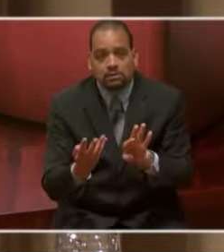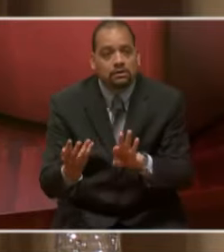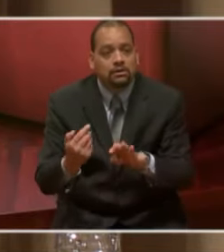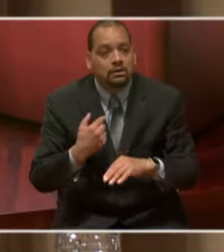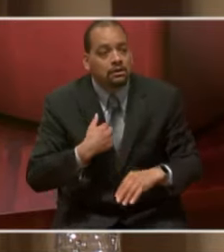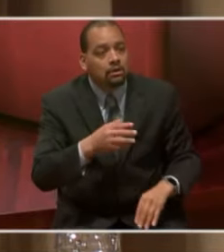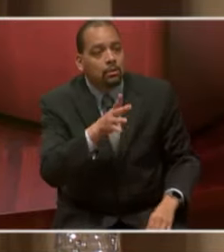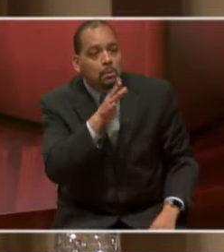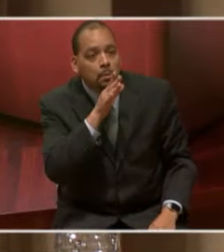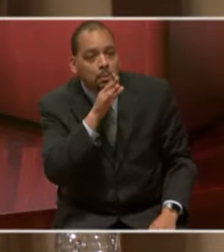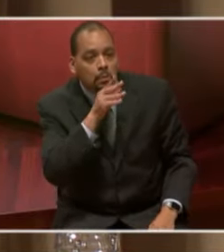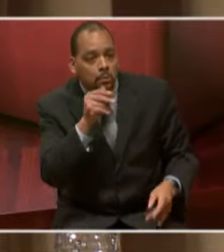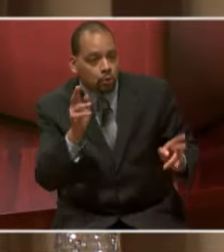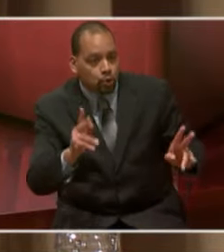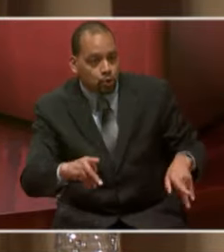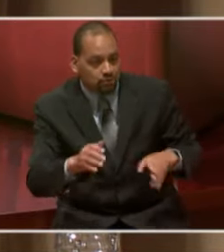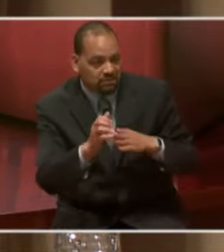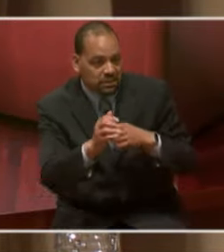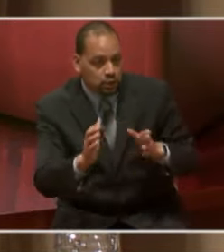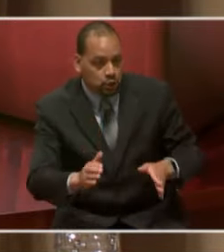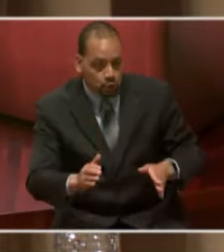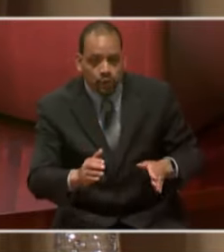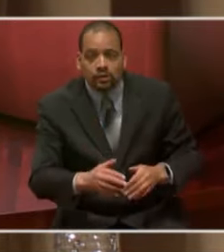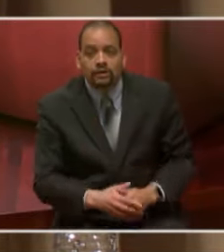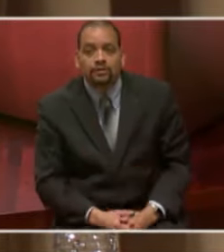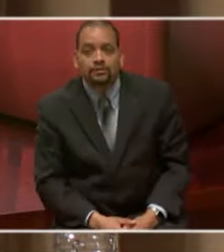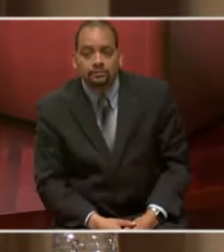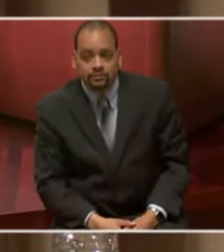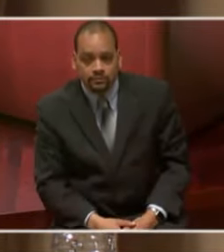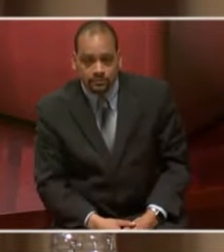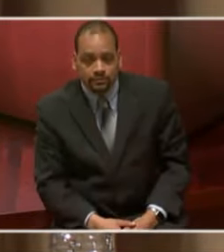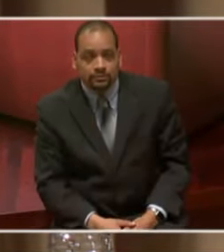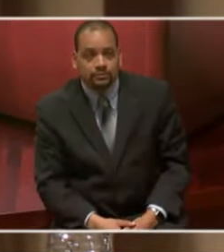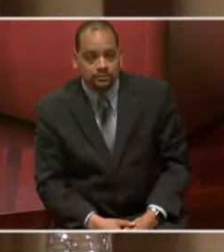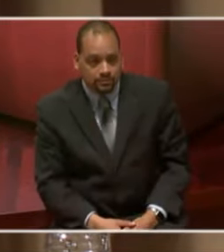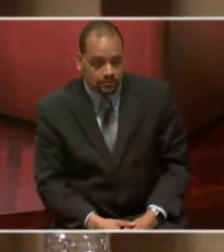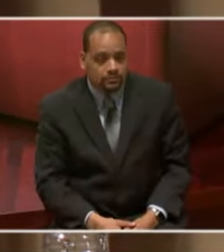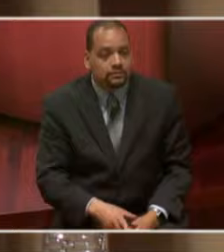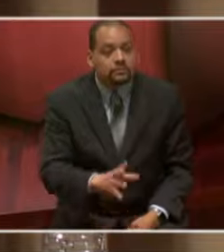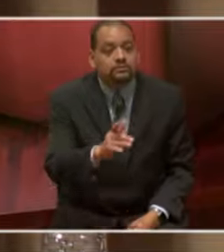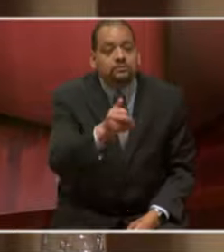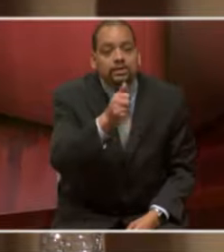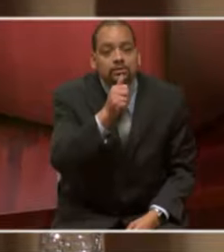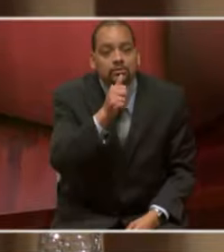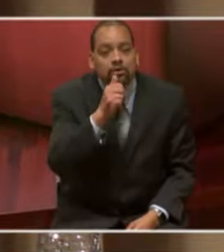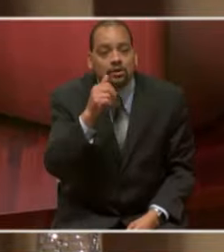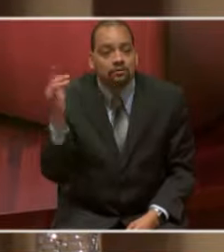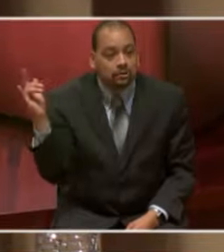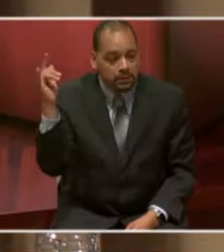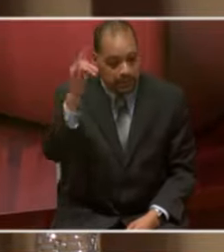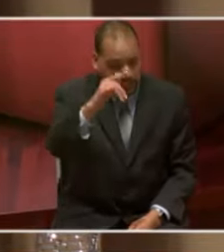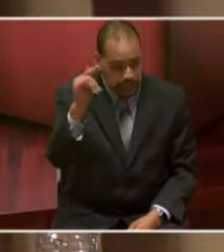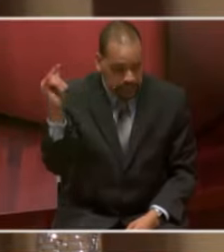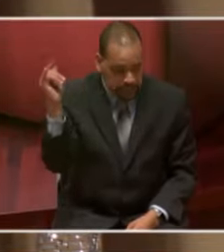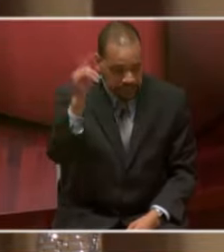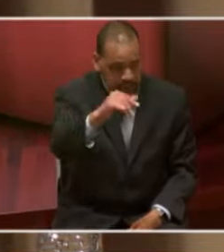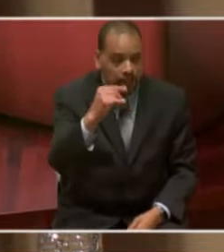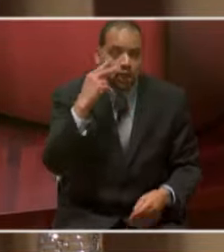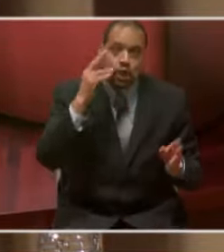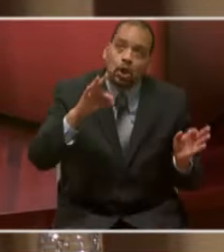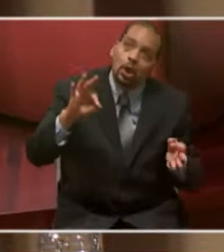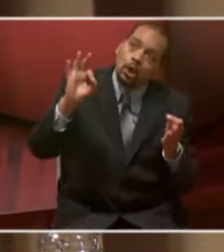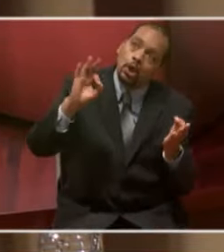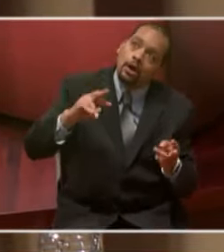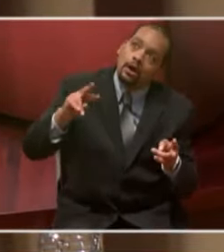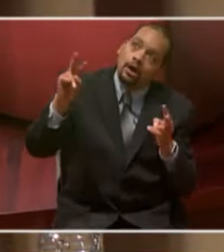Refused to do it. So three of the young white women got out and started walking, trying to get away. And John